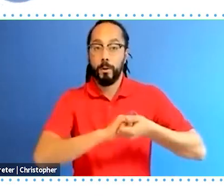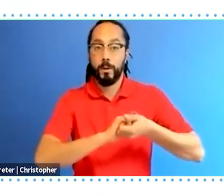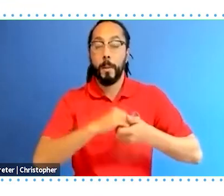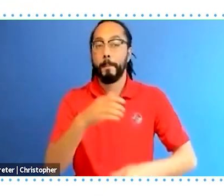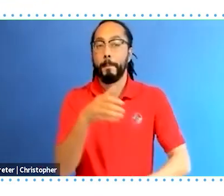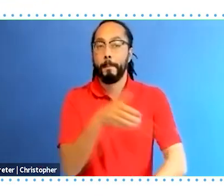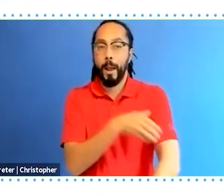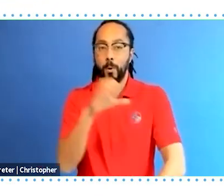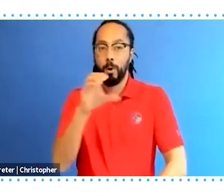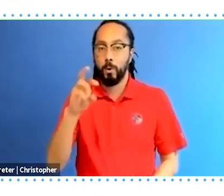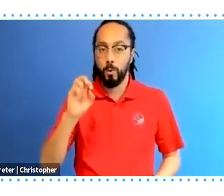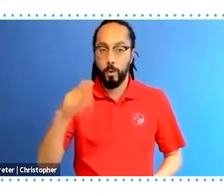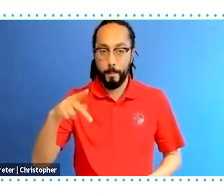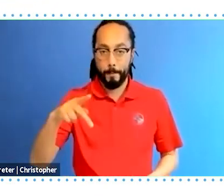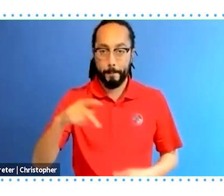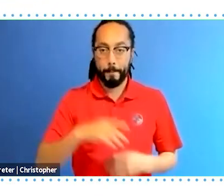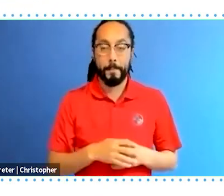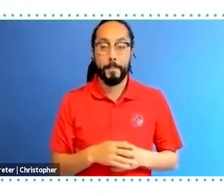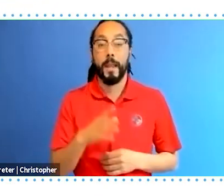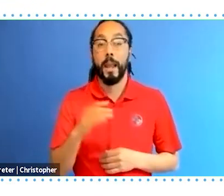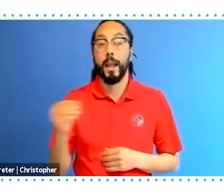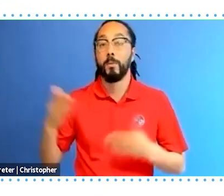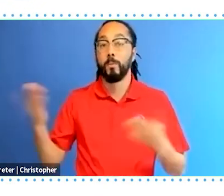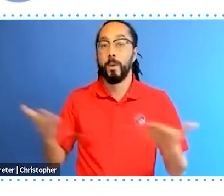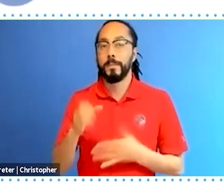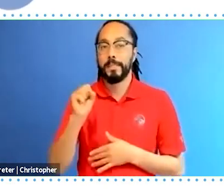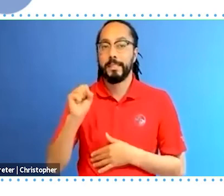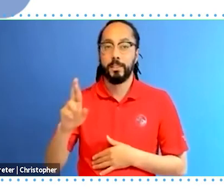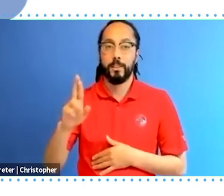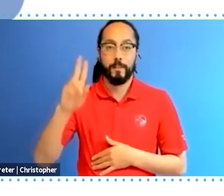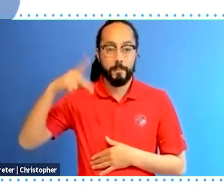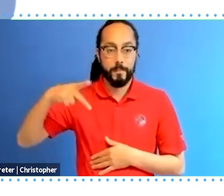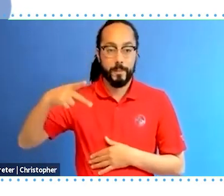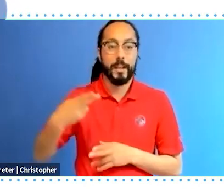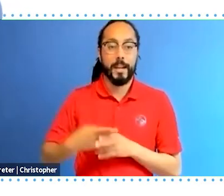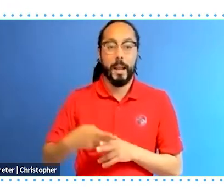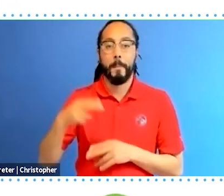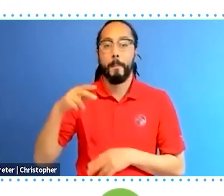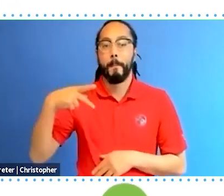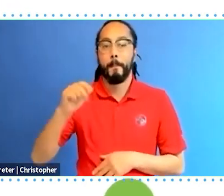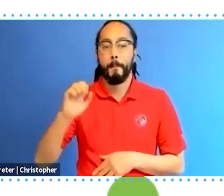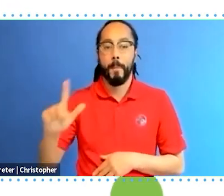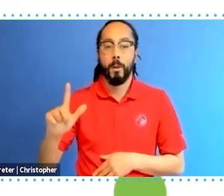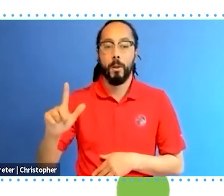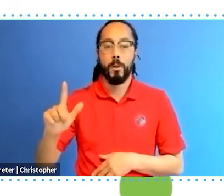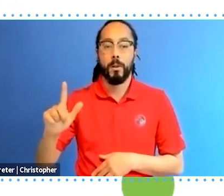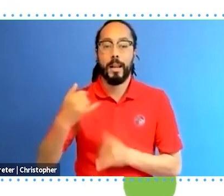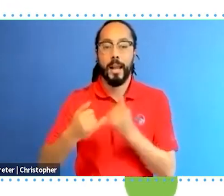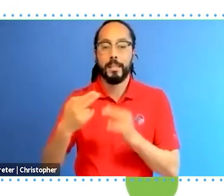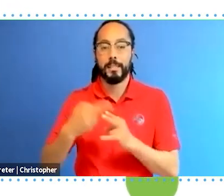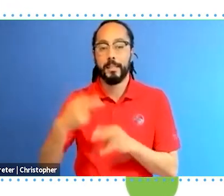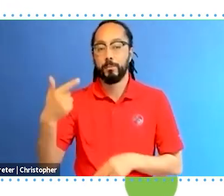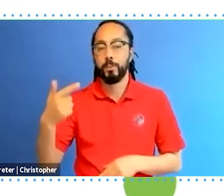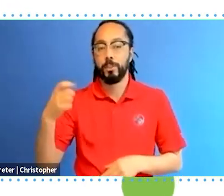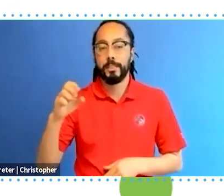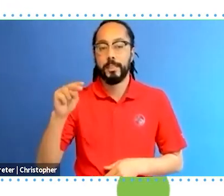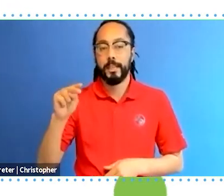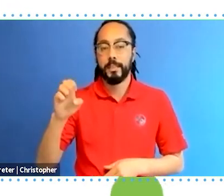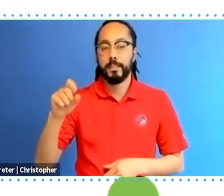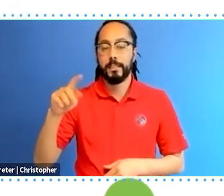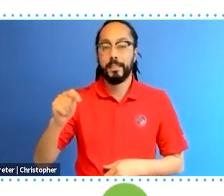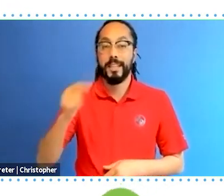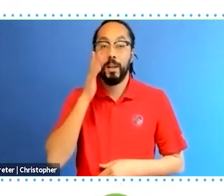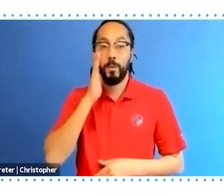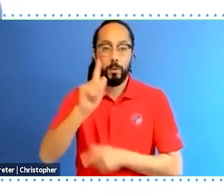this important series, and to welcome Senior Vice President Paul Jeanne, who will give our closing remarks today. I also want to thank